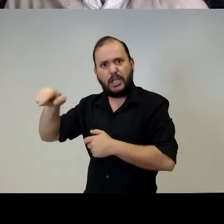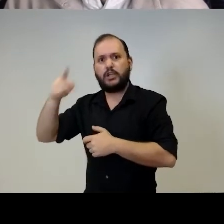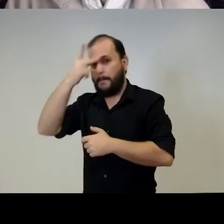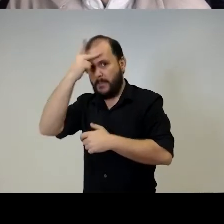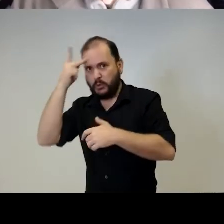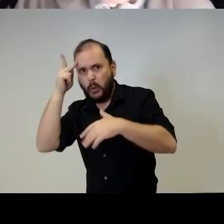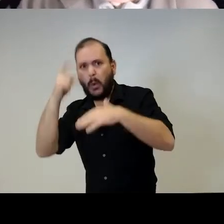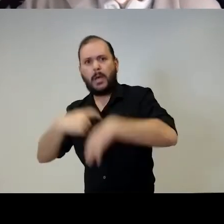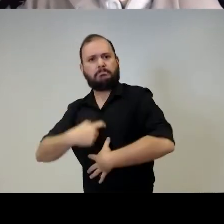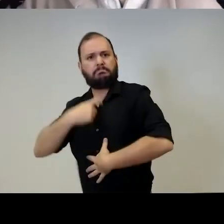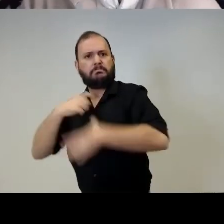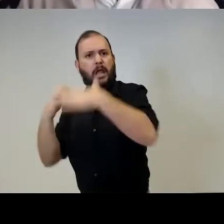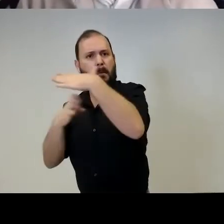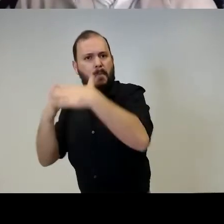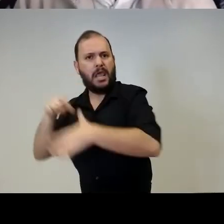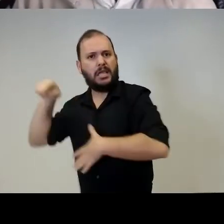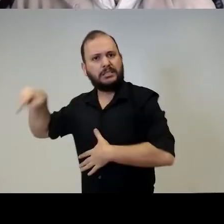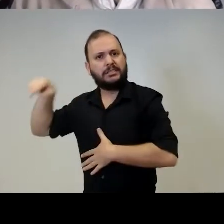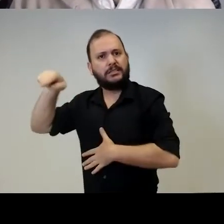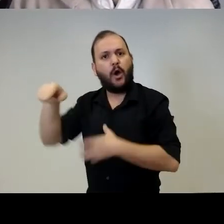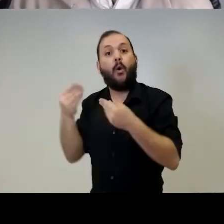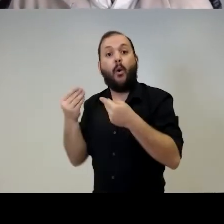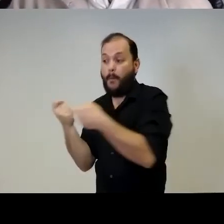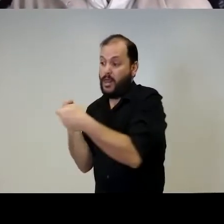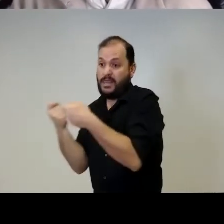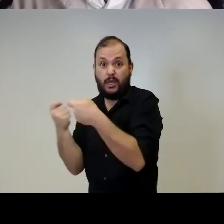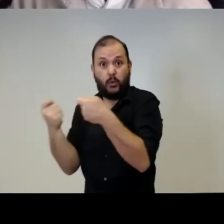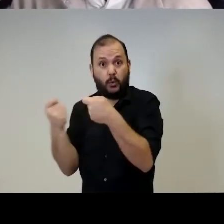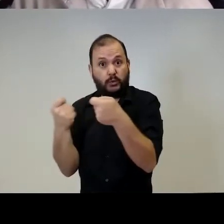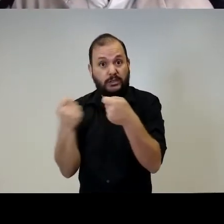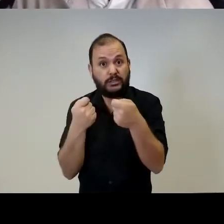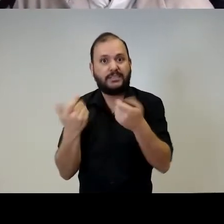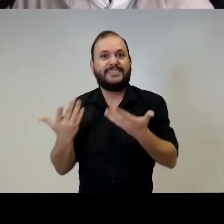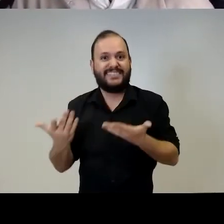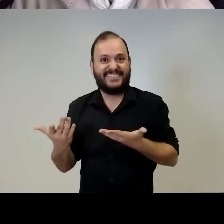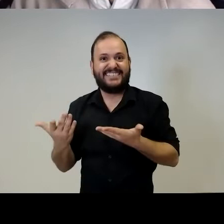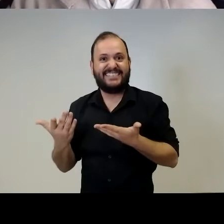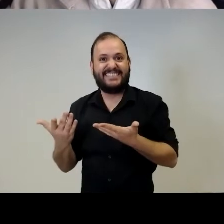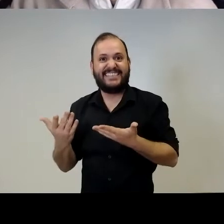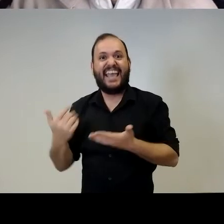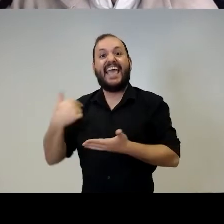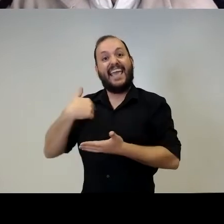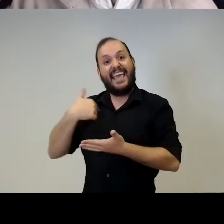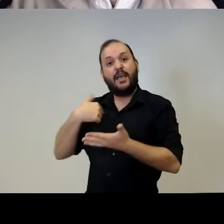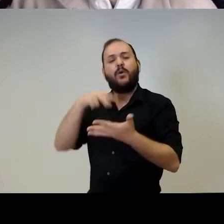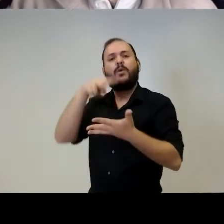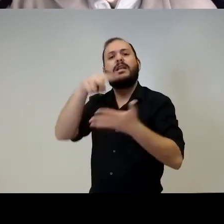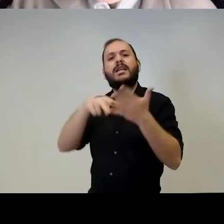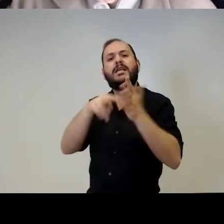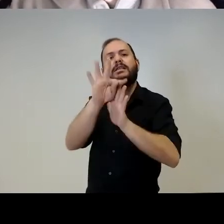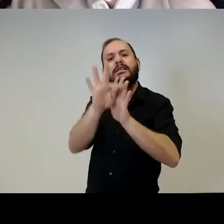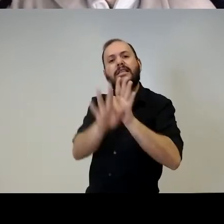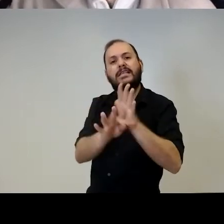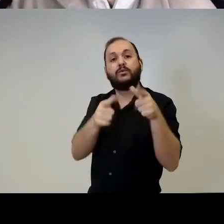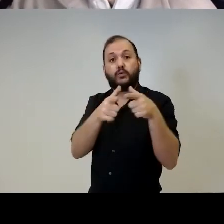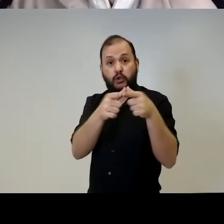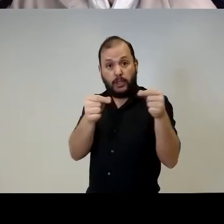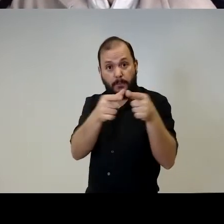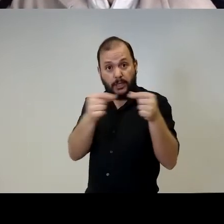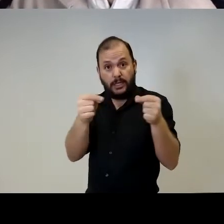are interesting books, and one was in English. I read other texts in Japanese about diplomatic